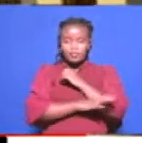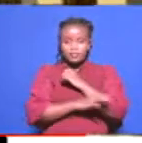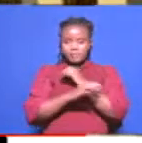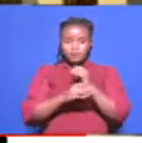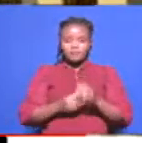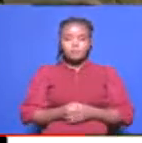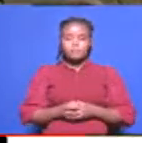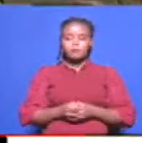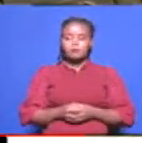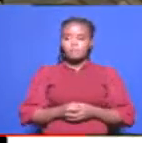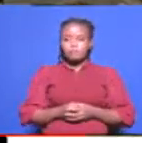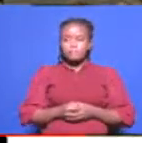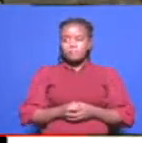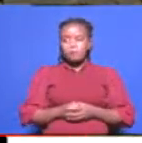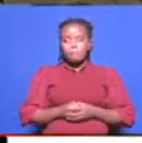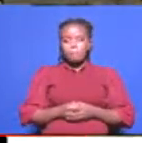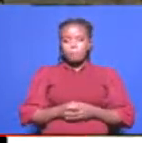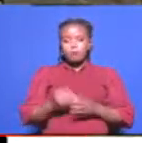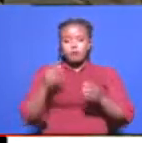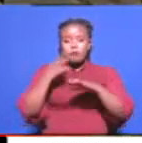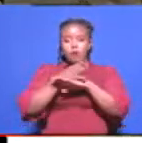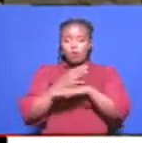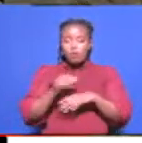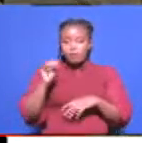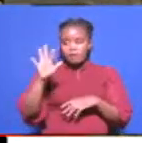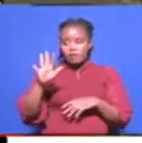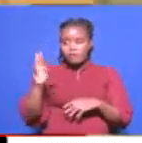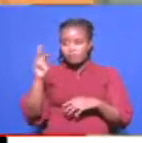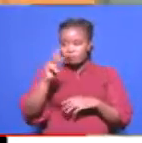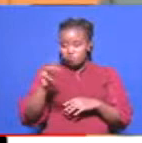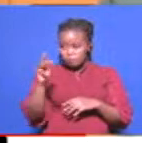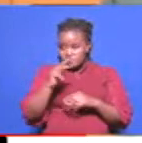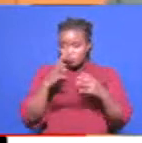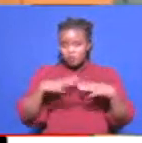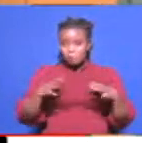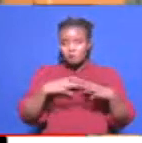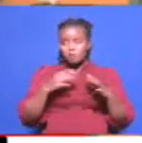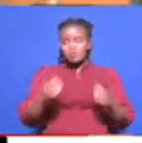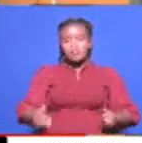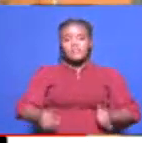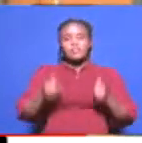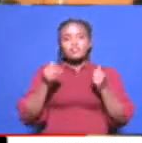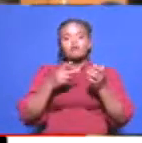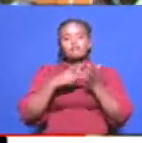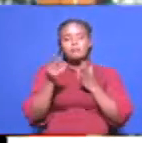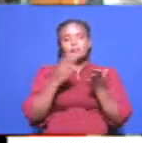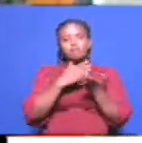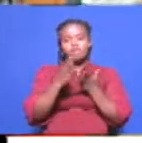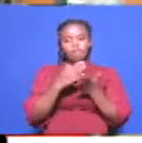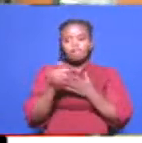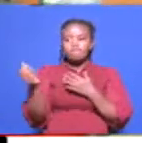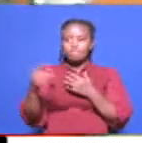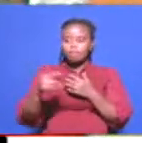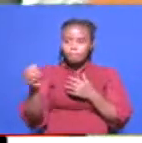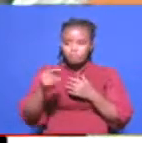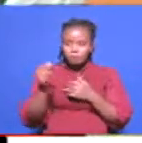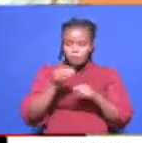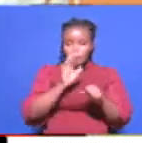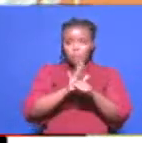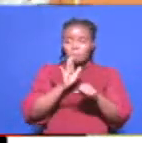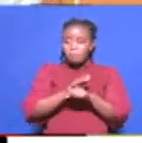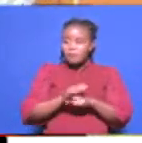Data shows that over 5 million households live in rental homes. Most of them rent houses in urban areas,